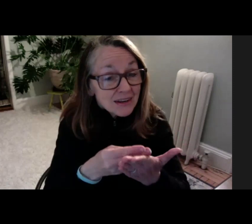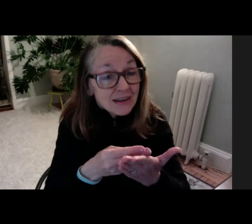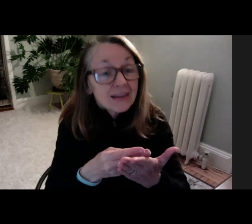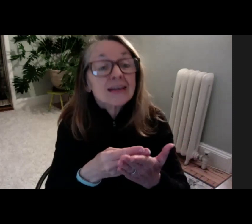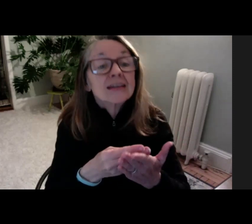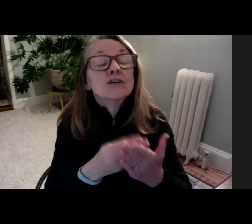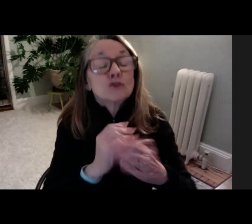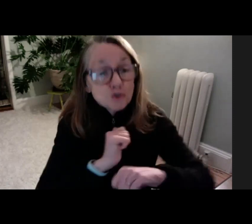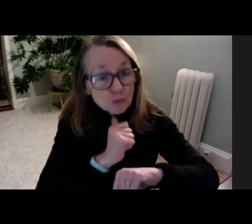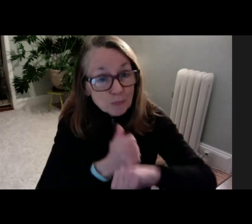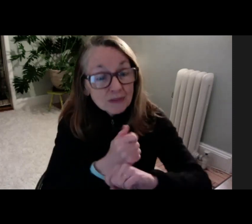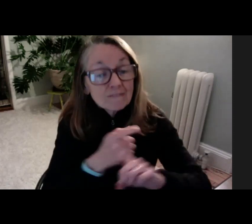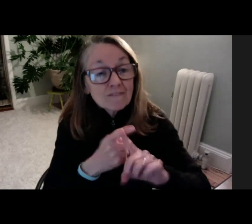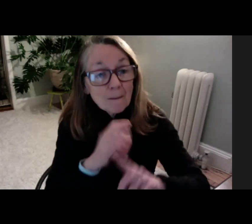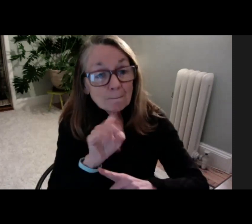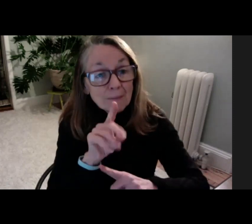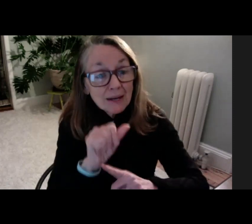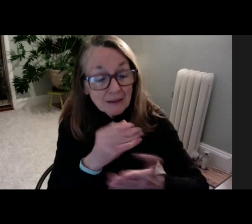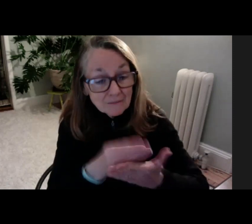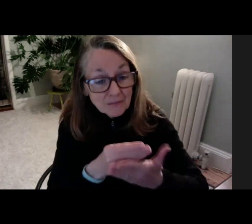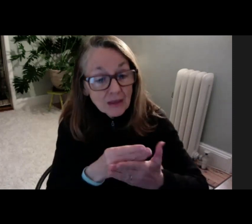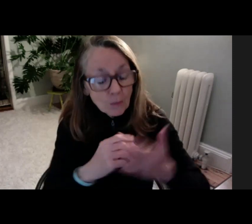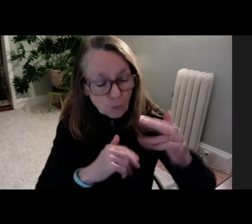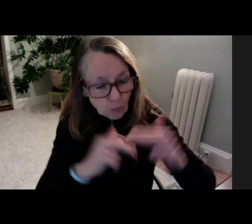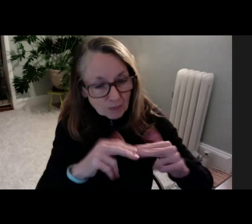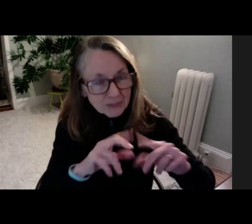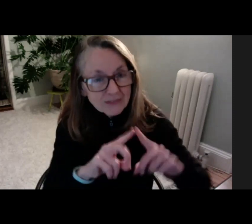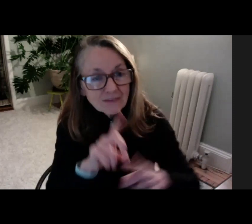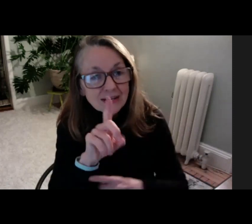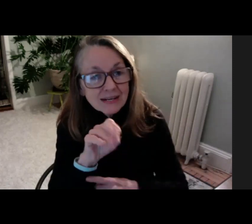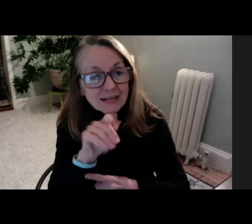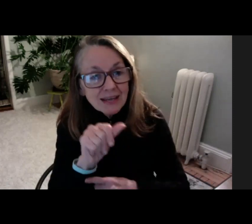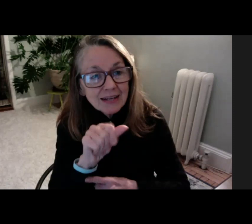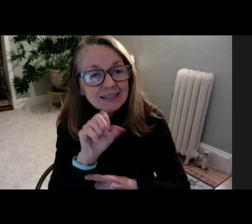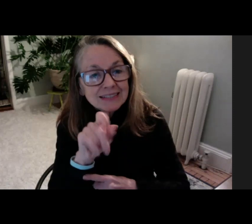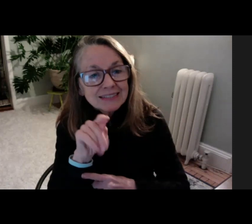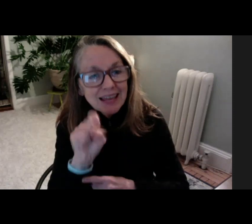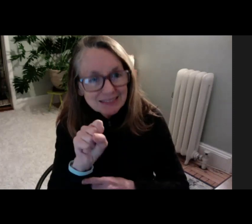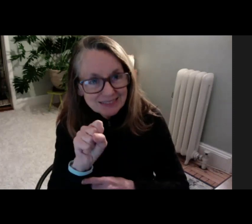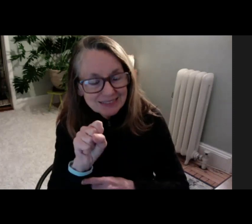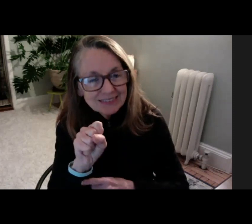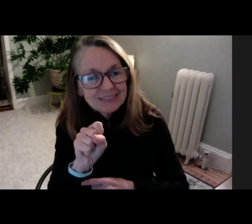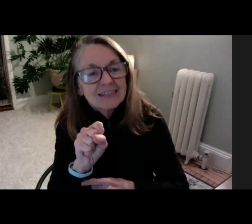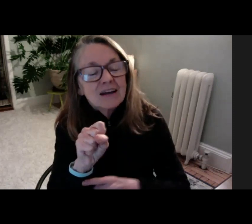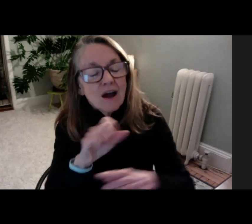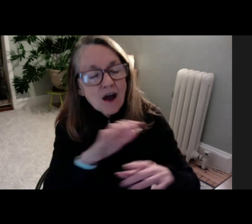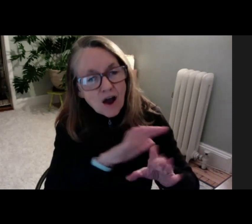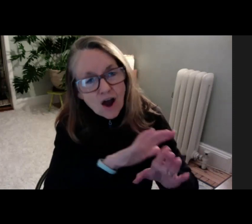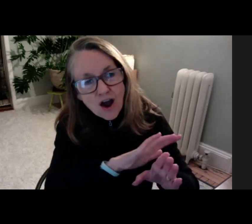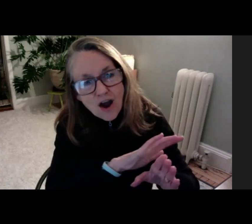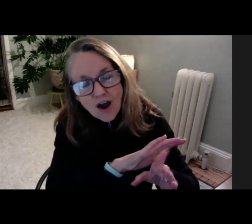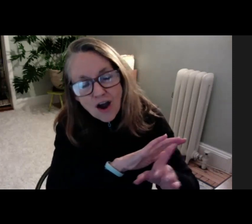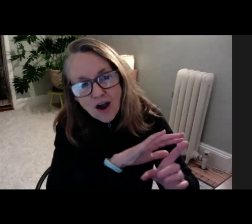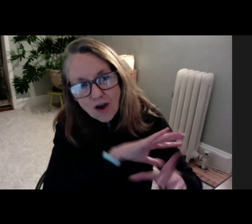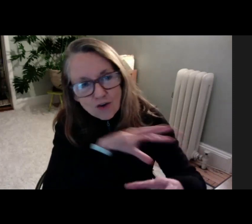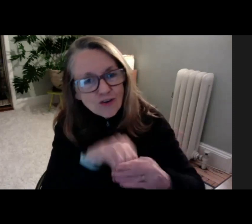on additional data sets from across different state agencies, which is why we have full purview into it. However, in terms